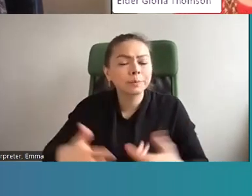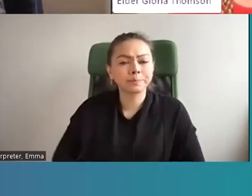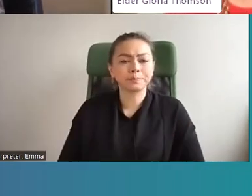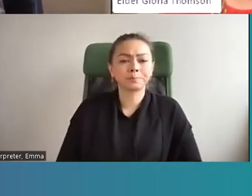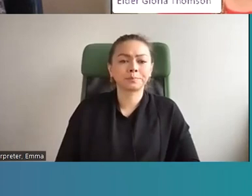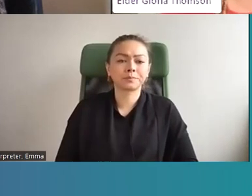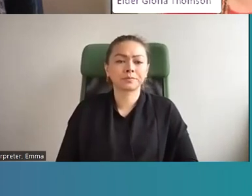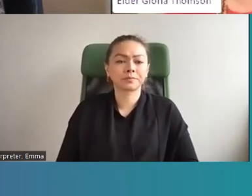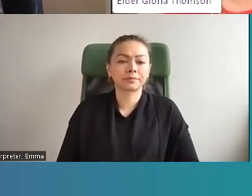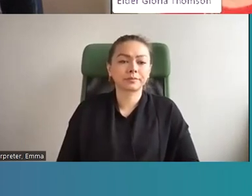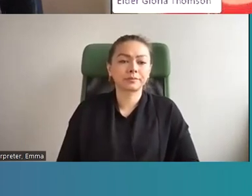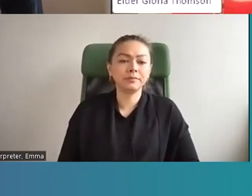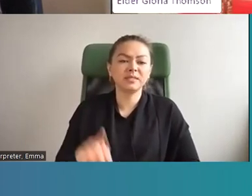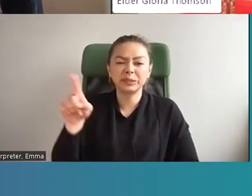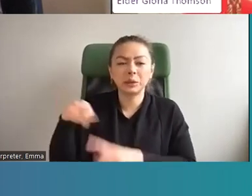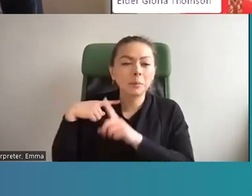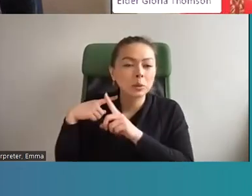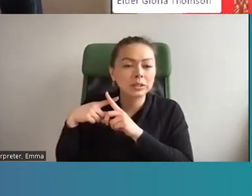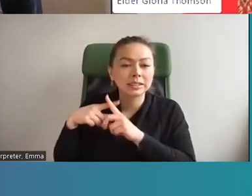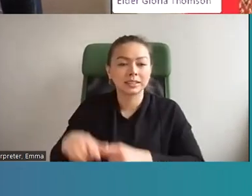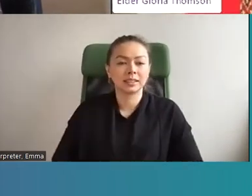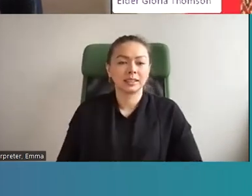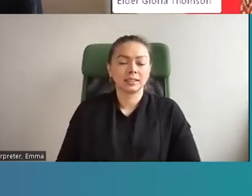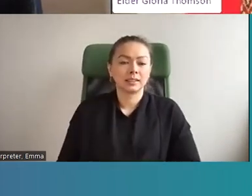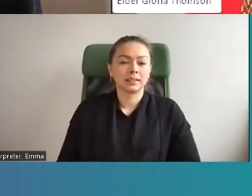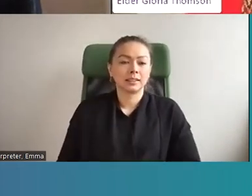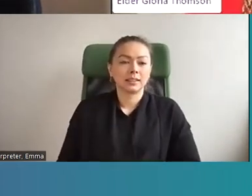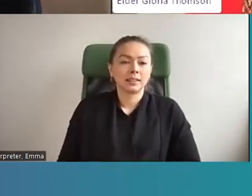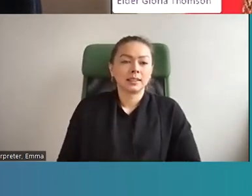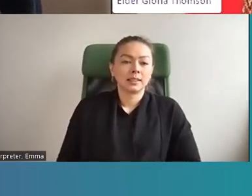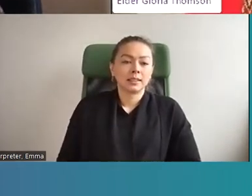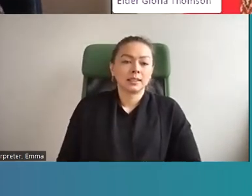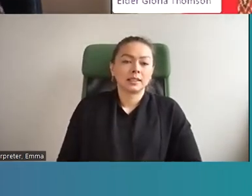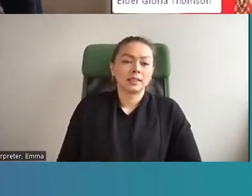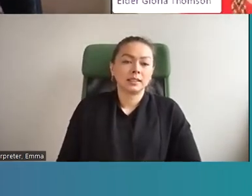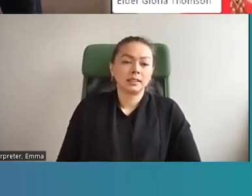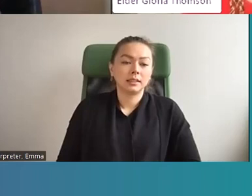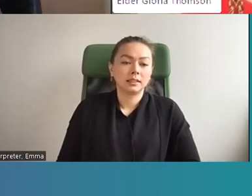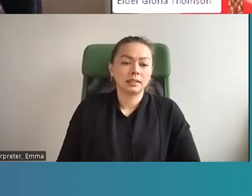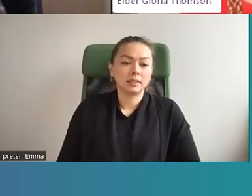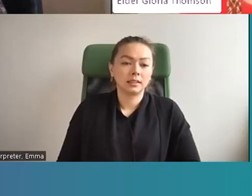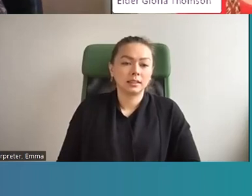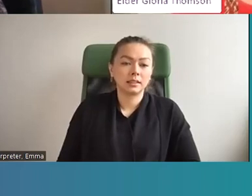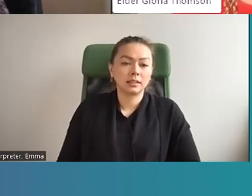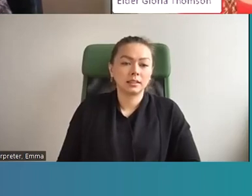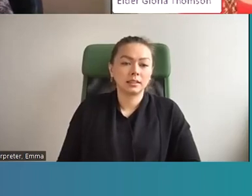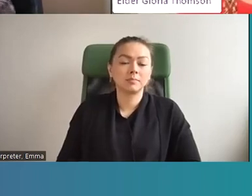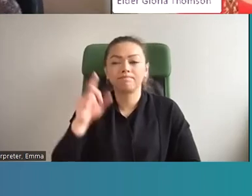Oh, you're you have to turn on your, Gloria, you have to turn on your. Got